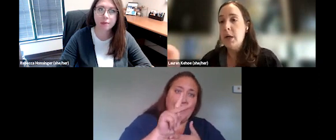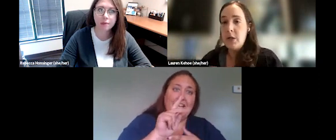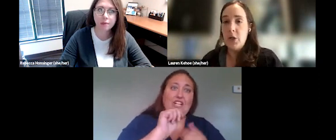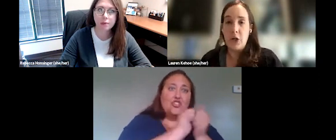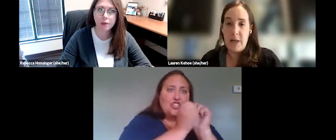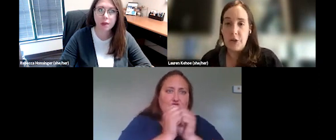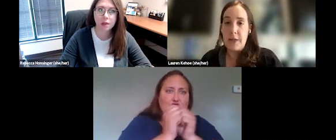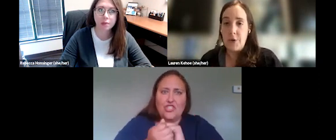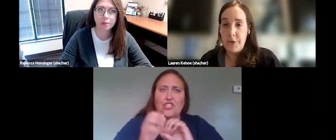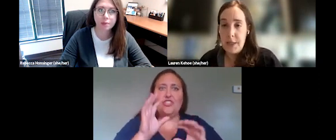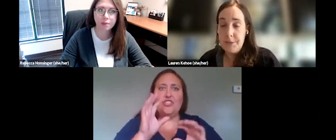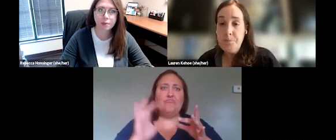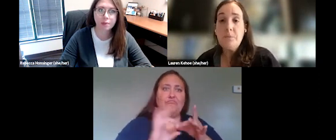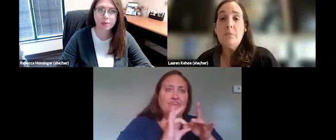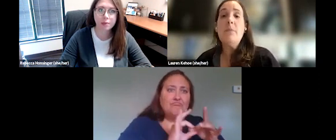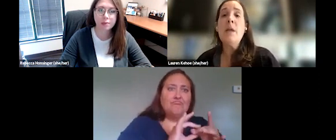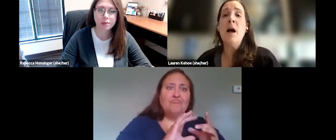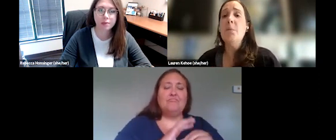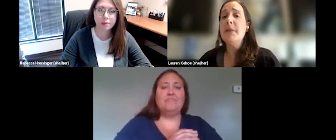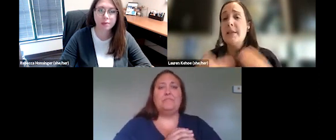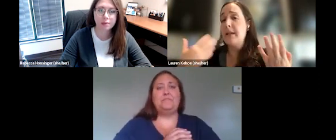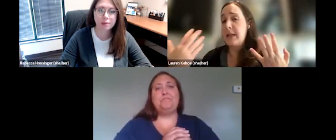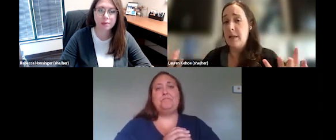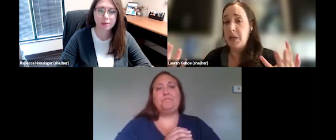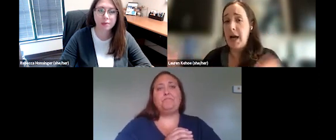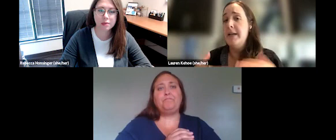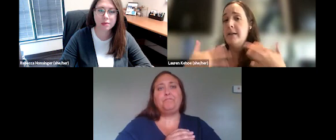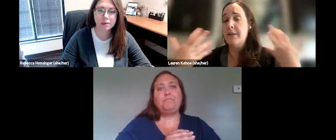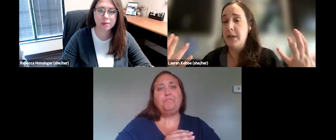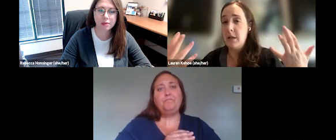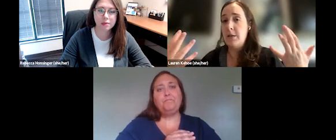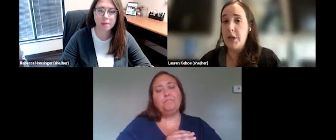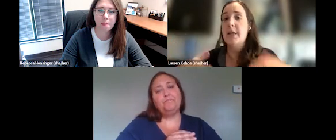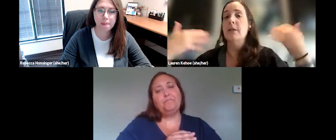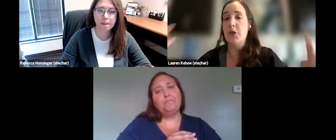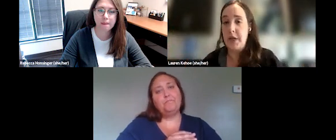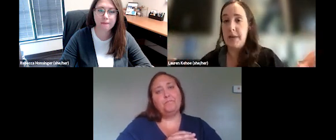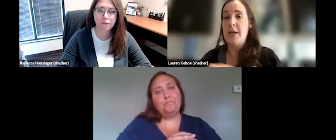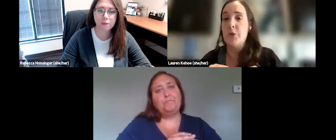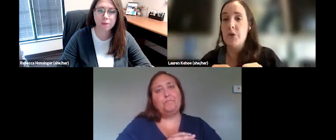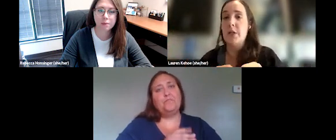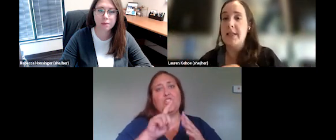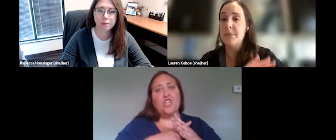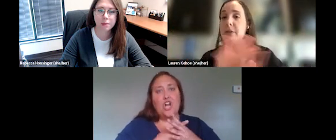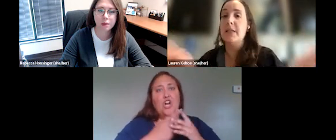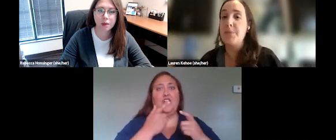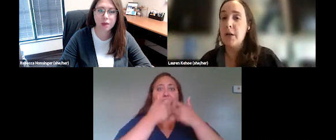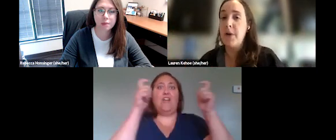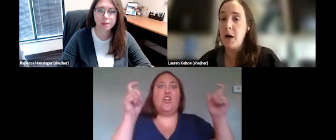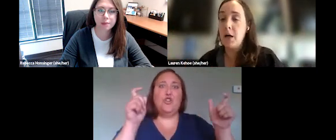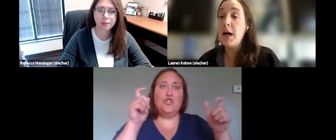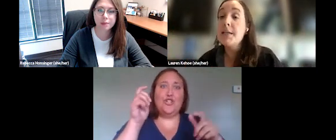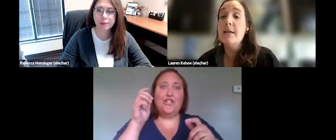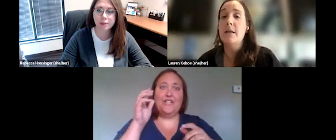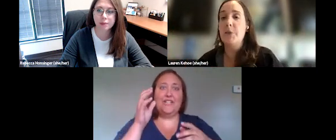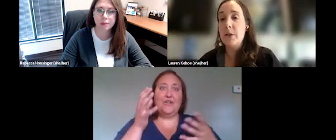do, incrementally throughout the year. This, as I implied, kind of started a larger campaign to ensure accessibility as part of